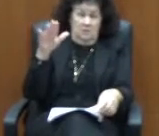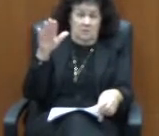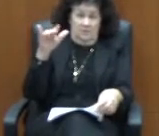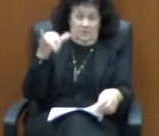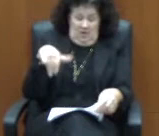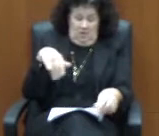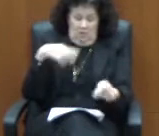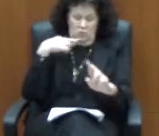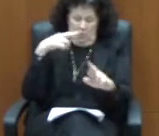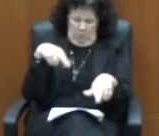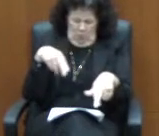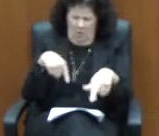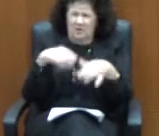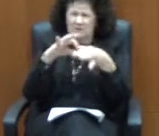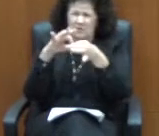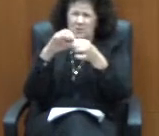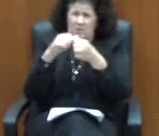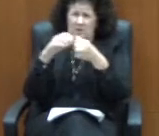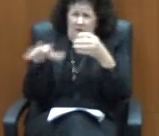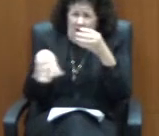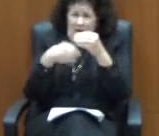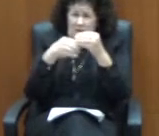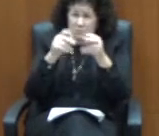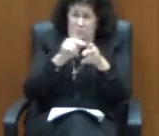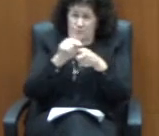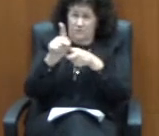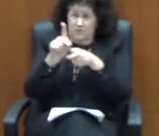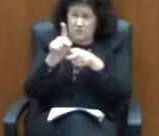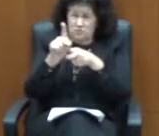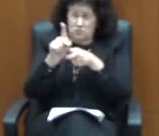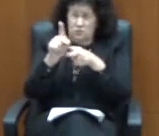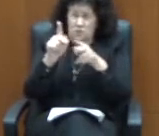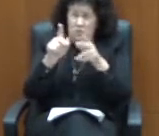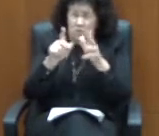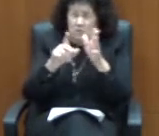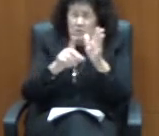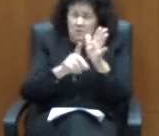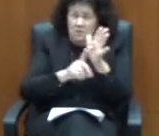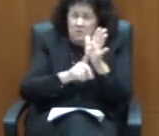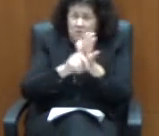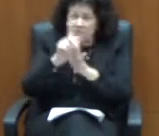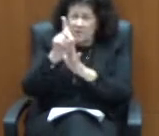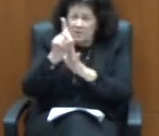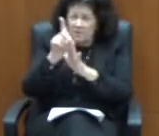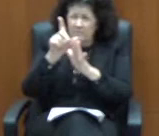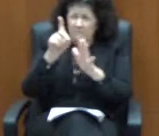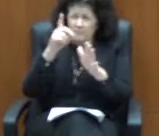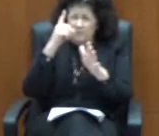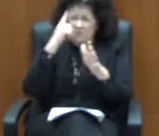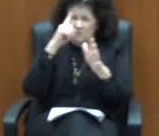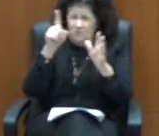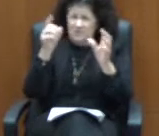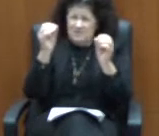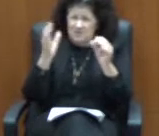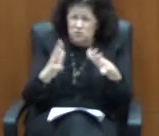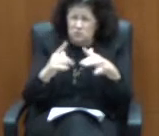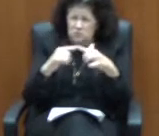this report has to do with adding professional development days, for teachers and